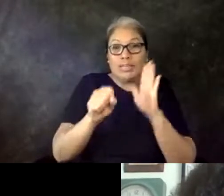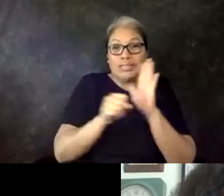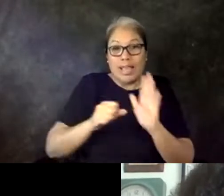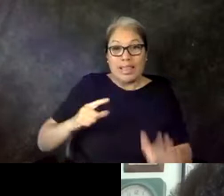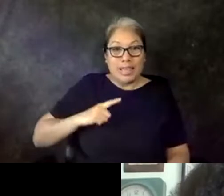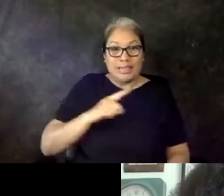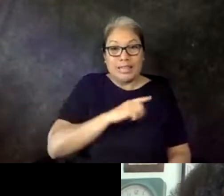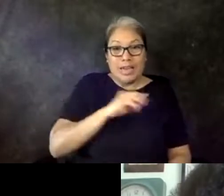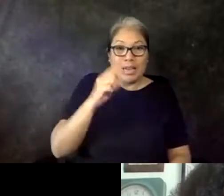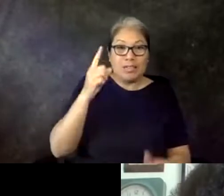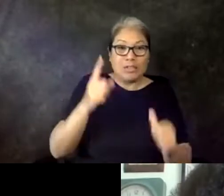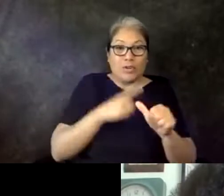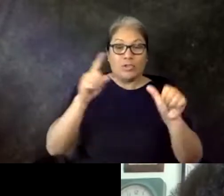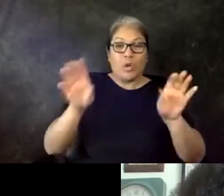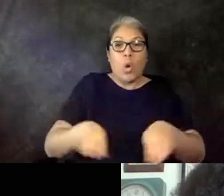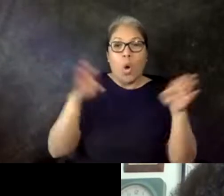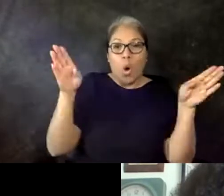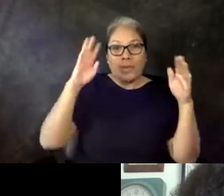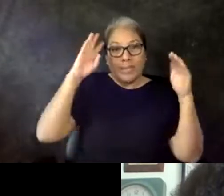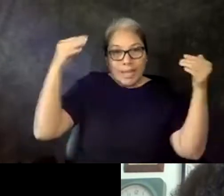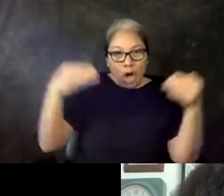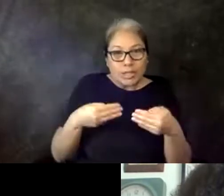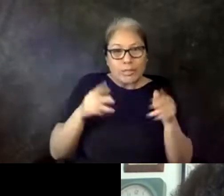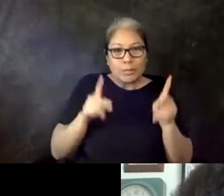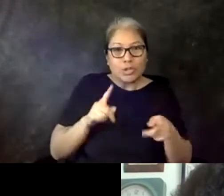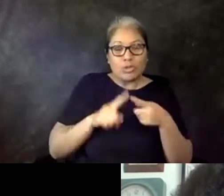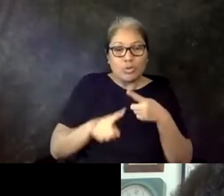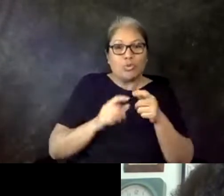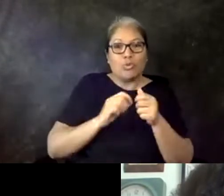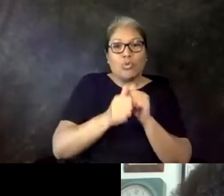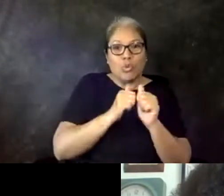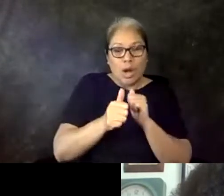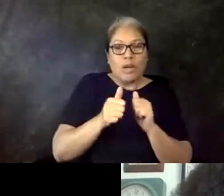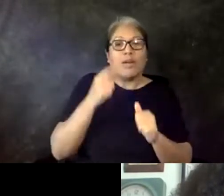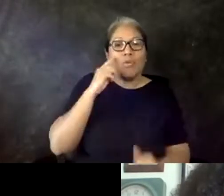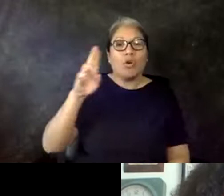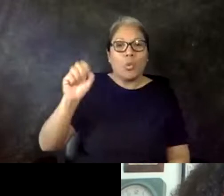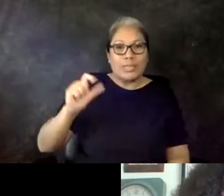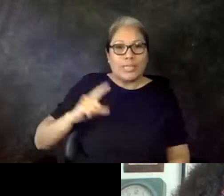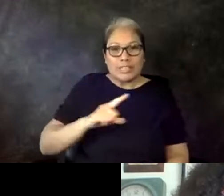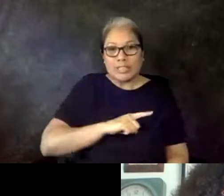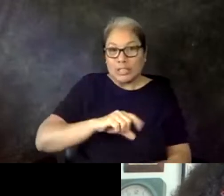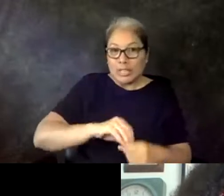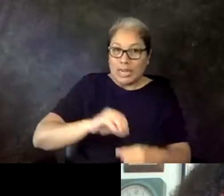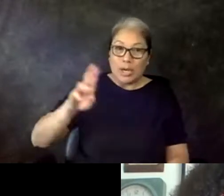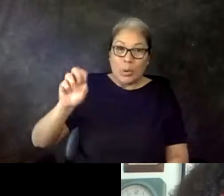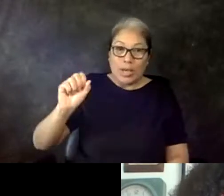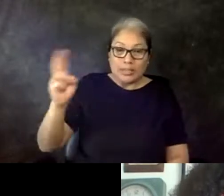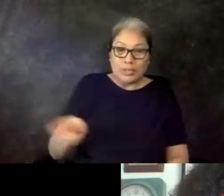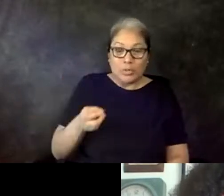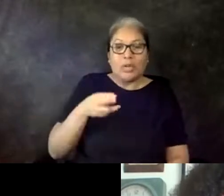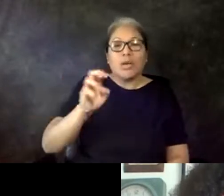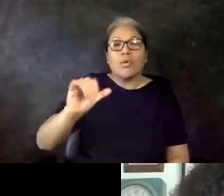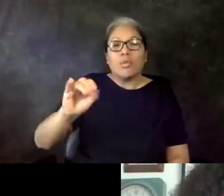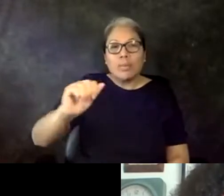first openly autistic person to have run for state legislature in US history. And Rayma speaks regularly about the intersection of